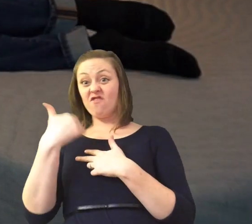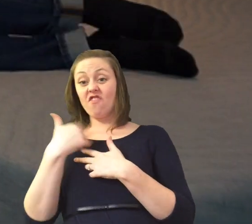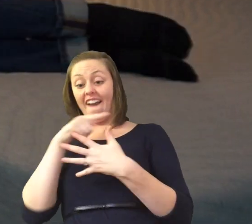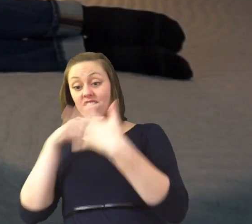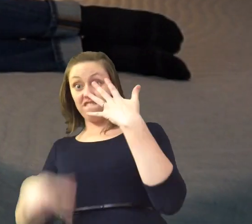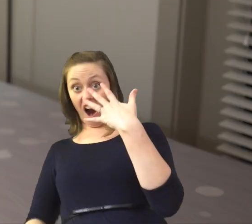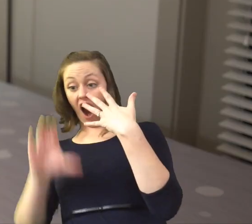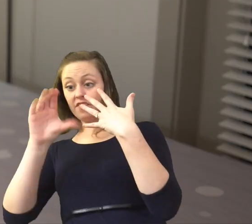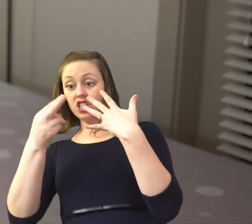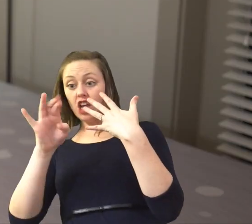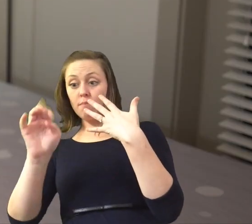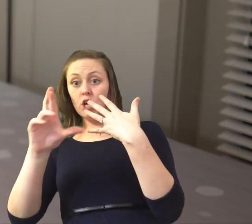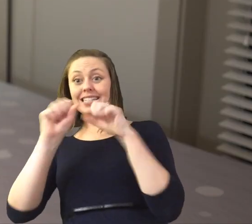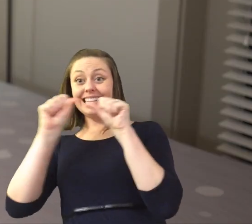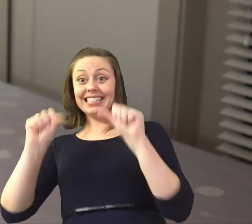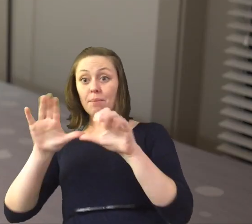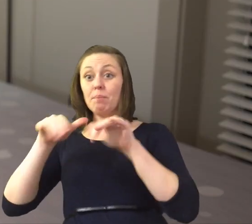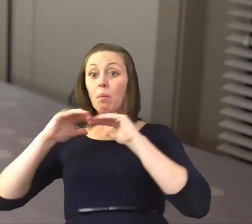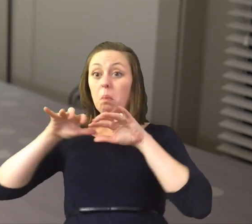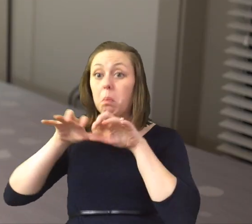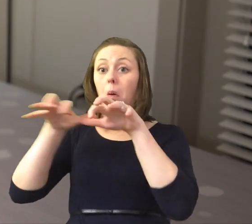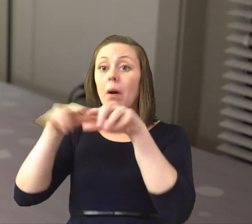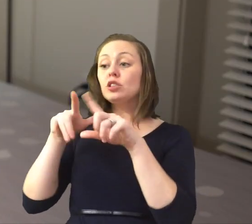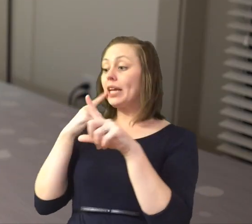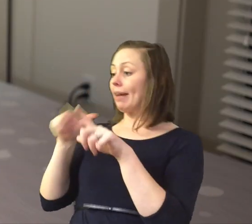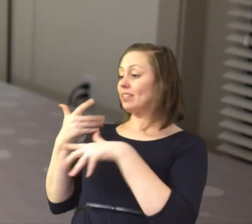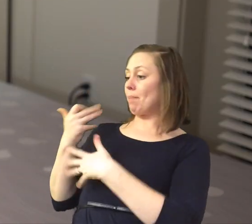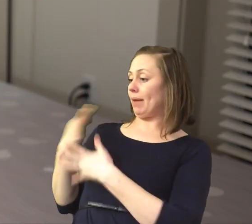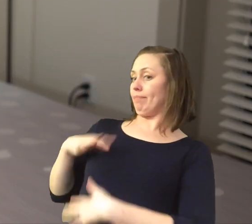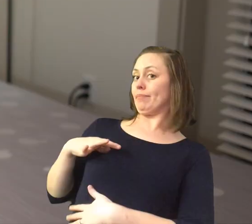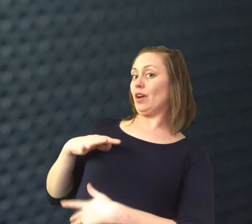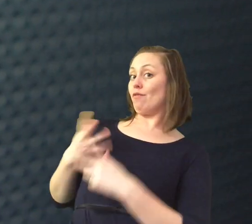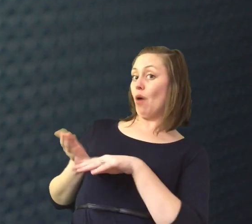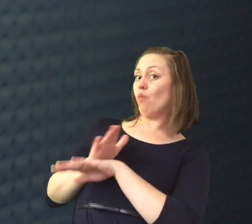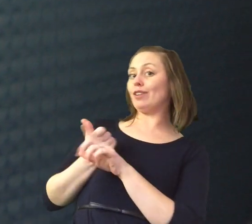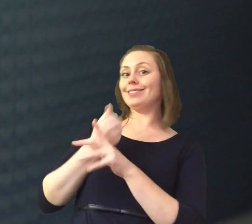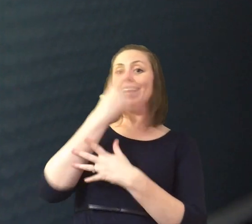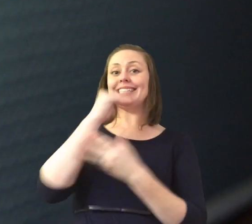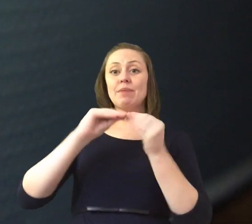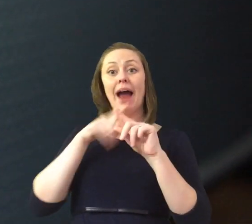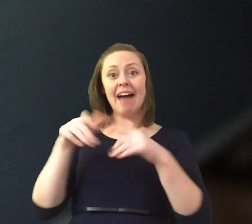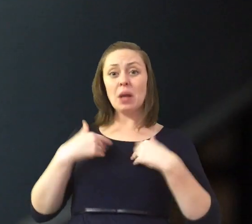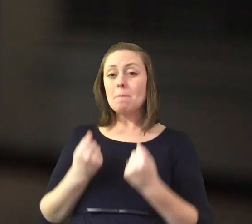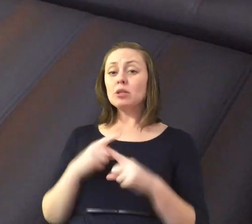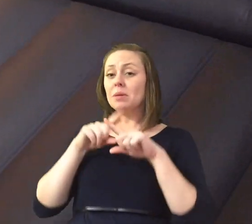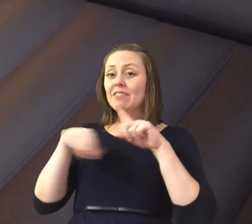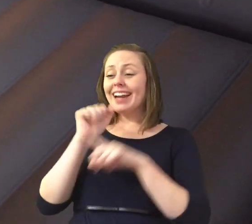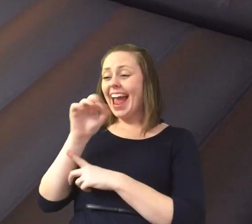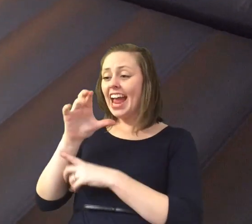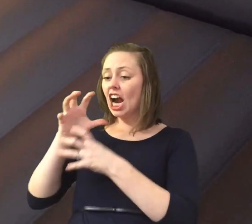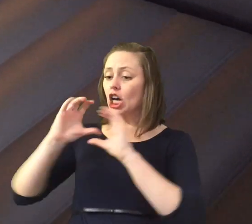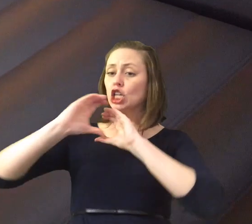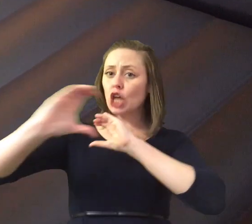5-chamber system. This automatically gives ReST a big advantage over Sleep Number. Having multiple air chambers not